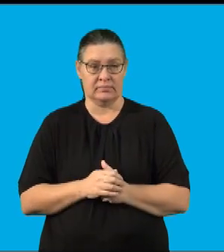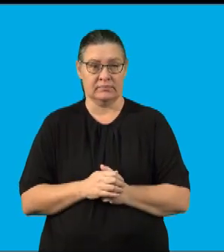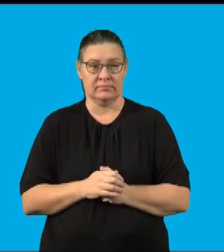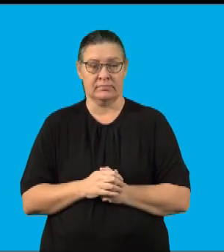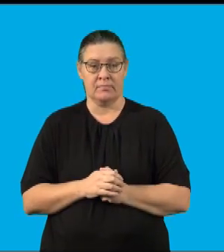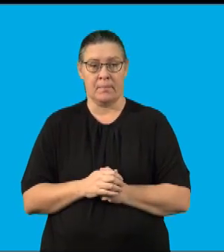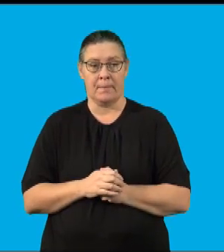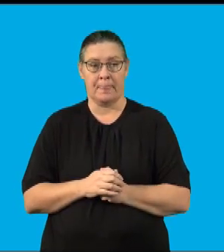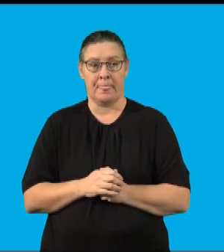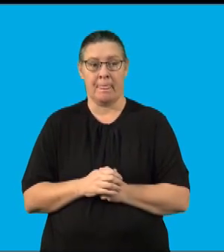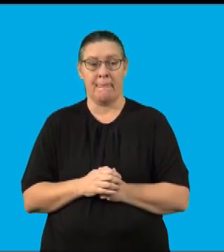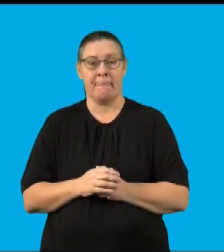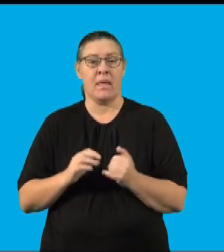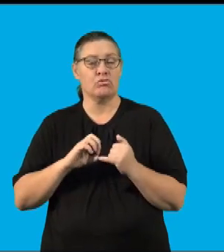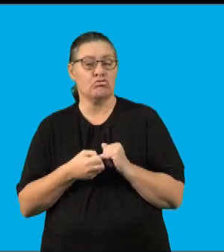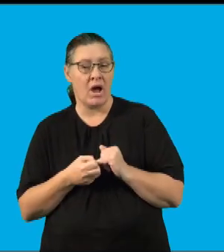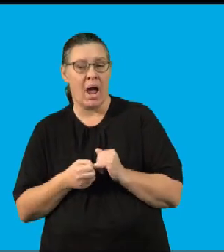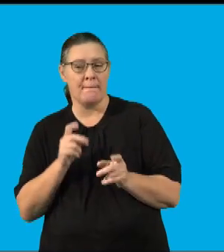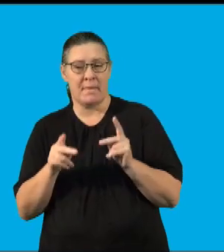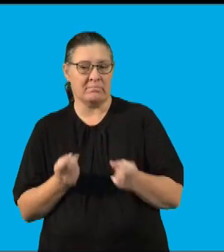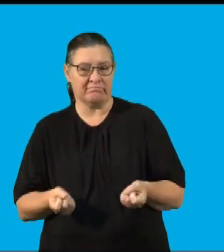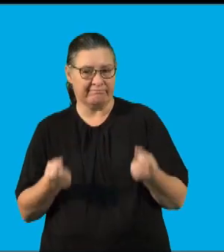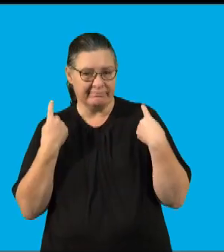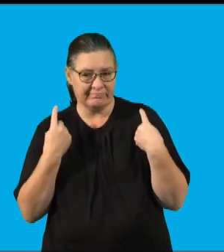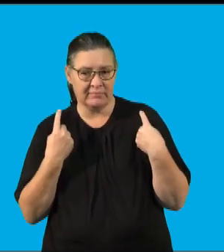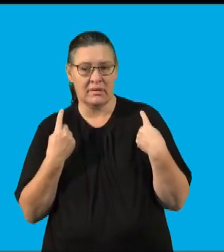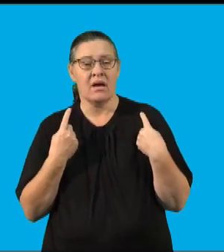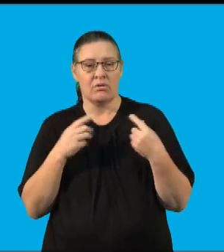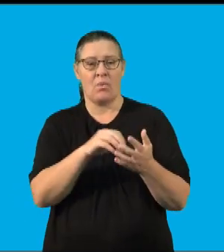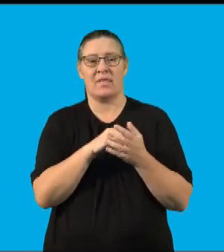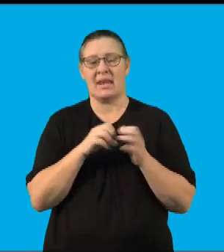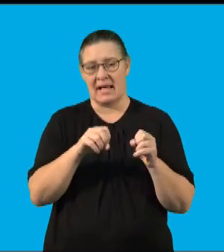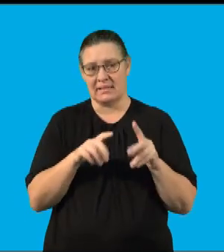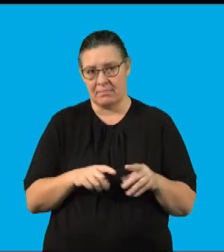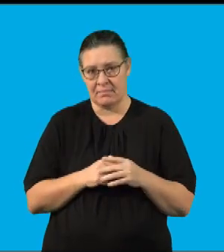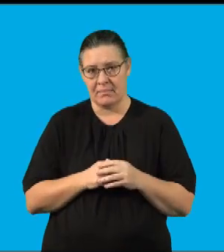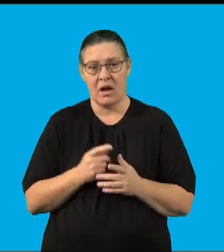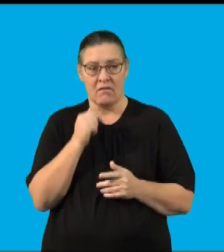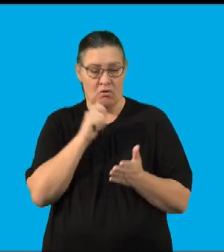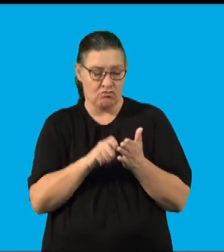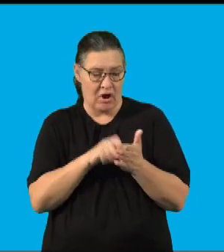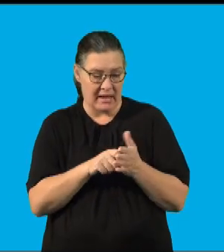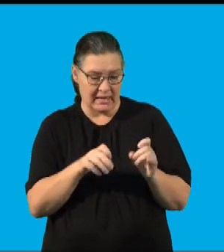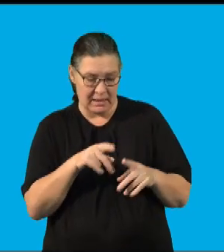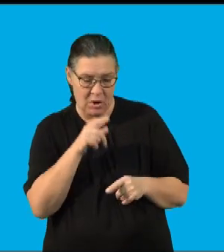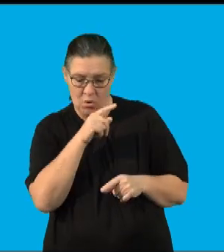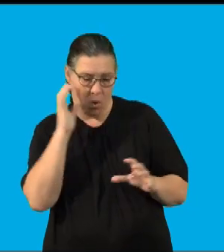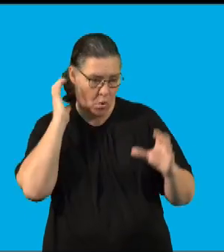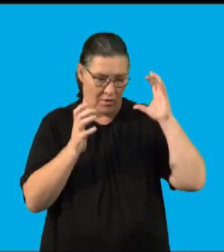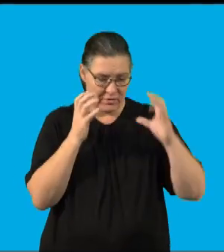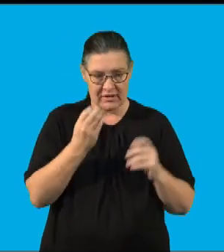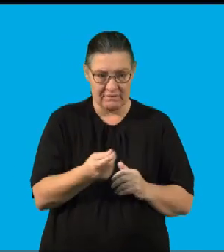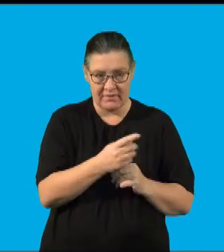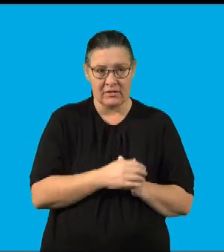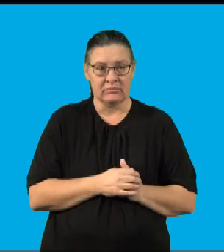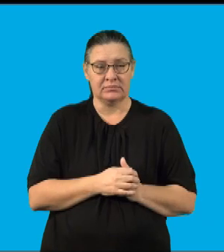And we tried to address the misconceptions that you normally bring into the exam session or whenever we're writing our test and exam question